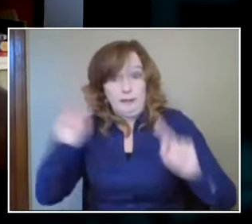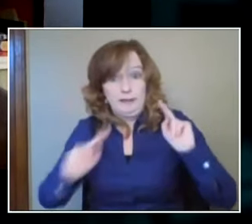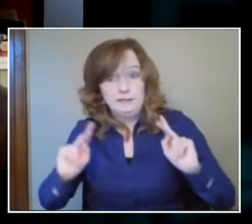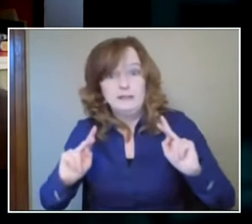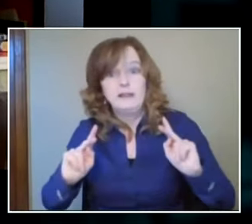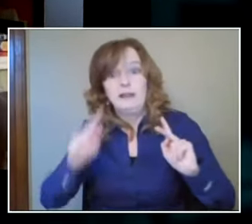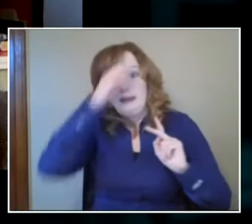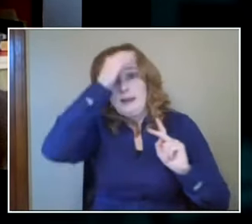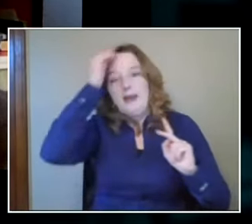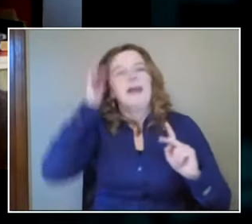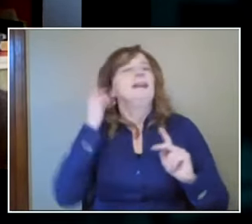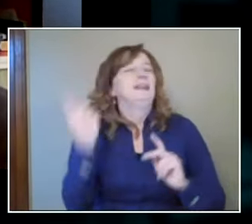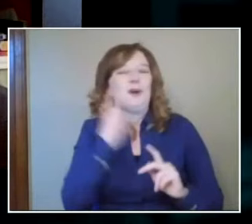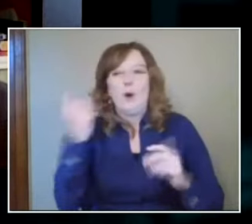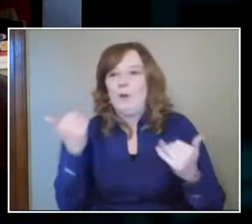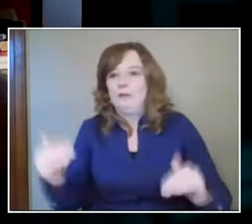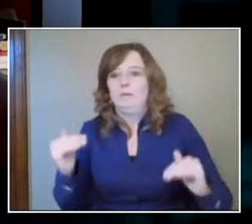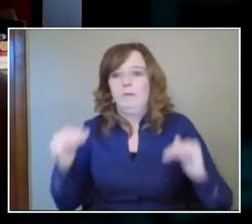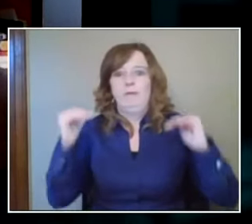meet that challenge.